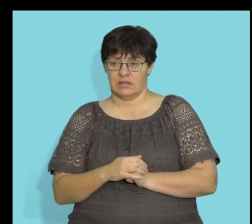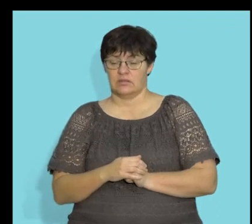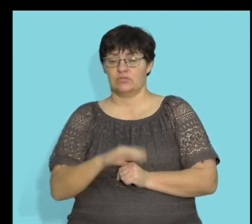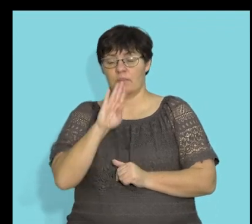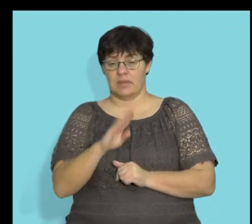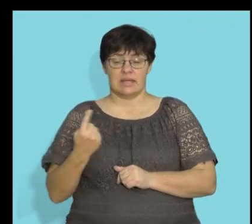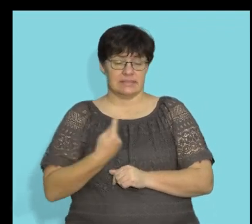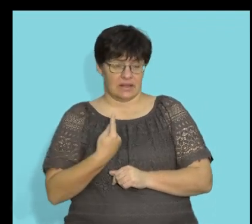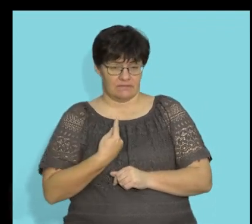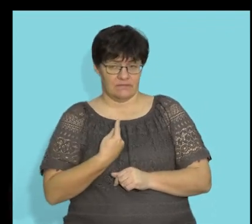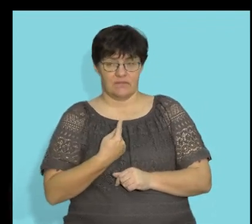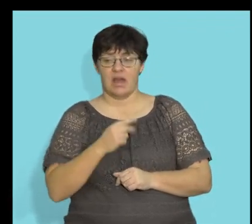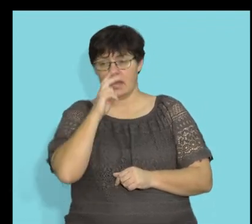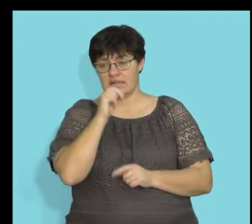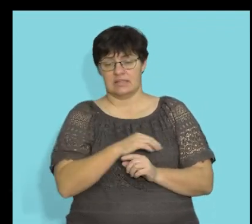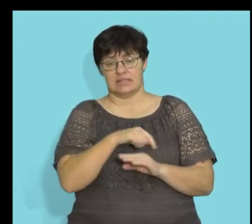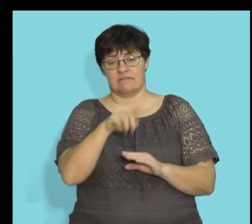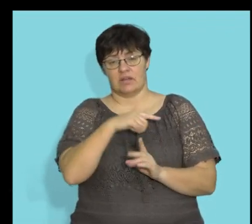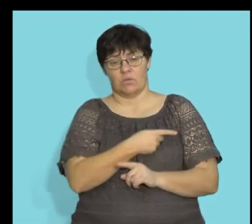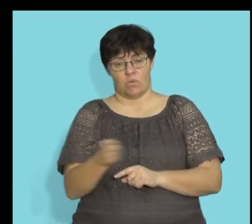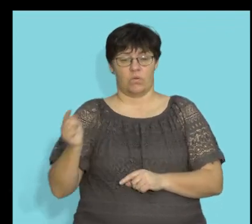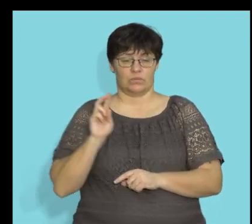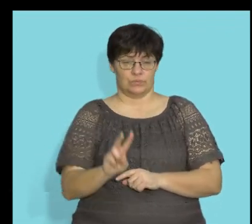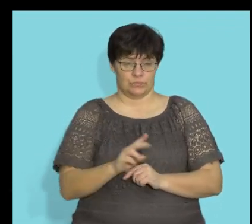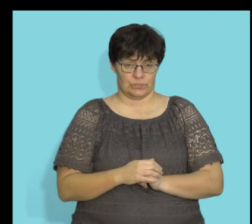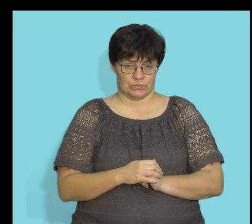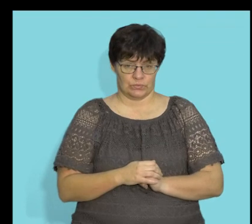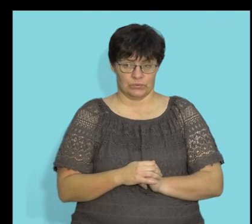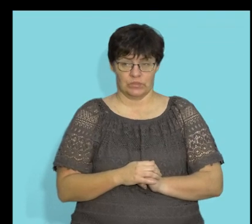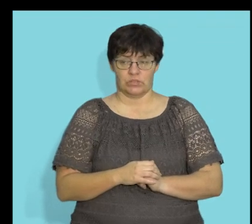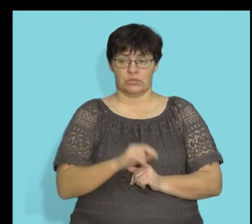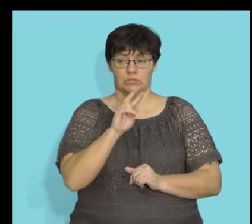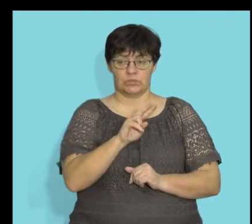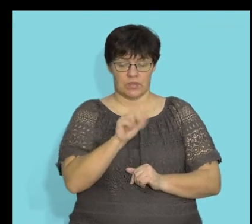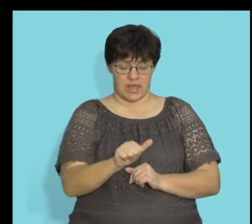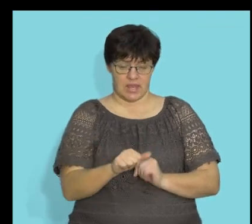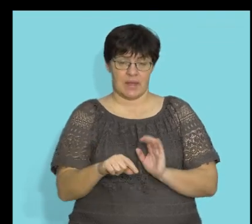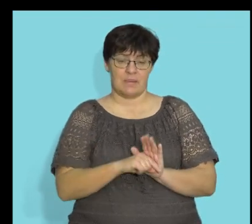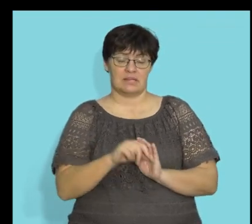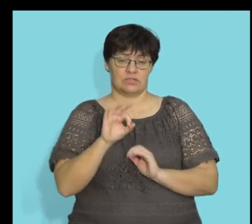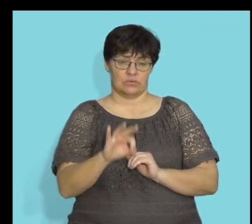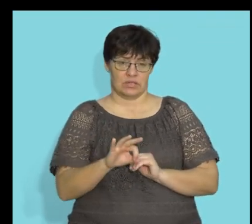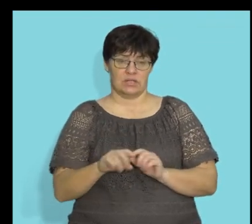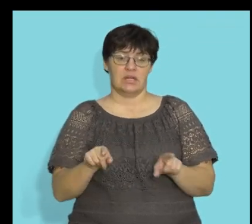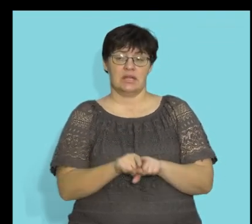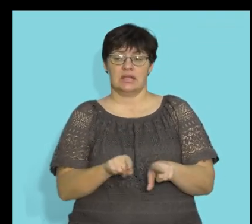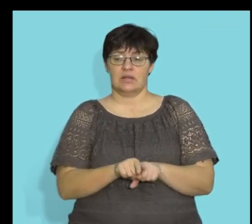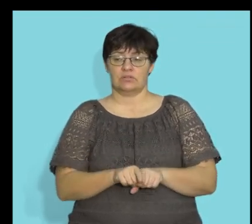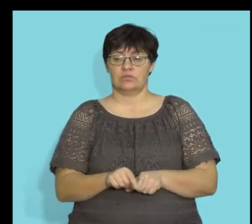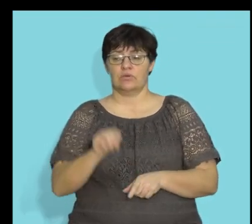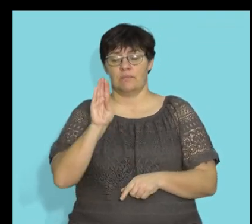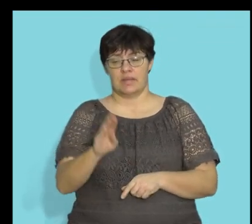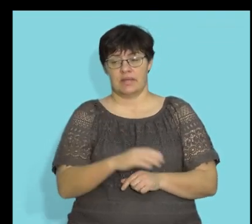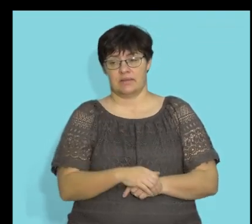And then to get b by itself, I'm going to divide everything by 2. So 2a minus 3 is